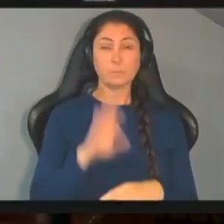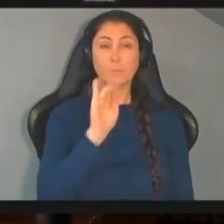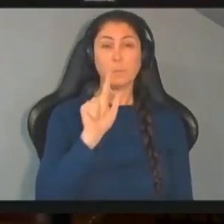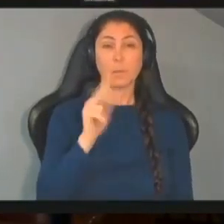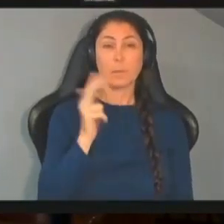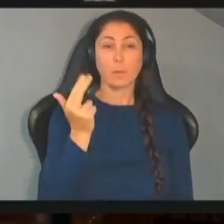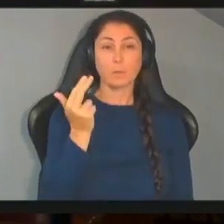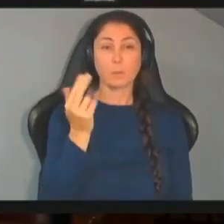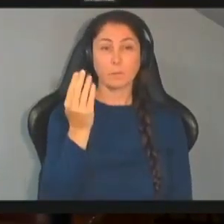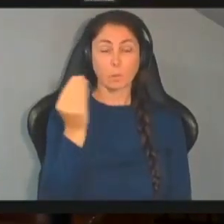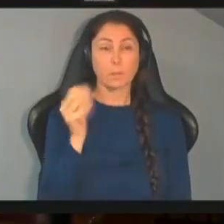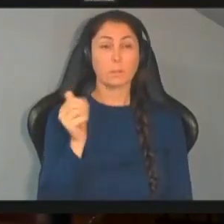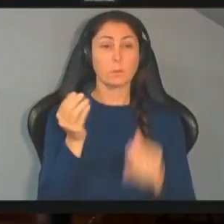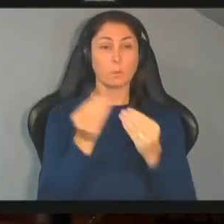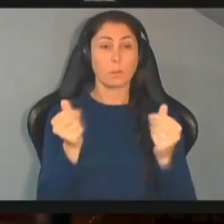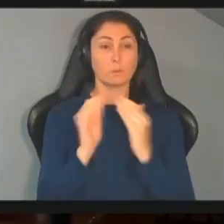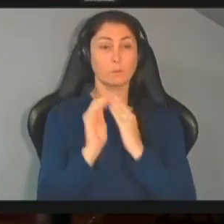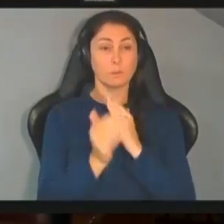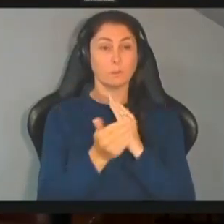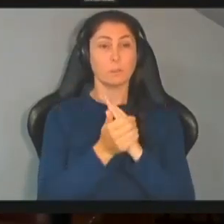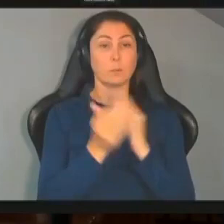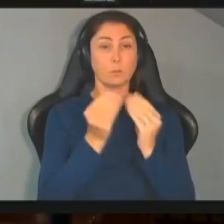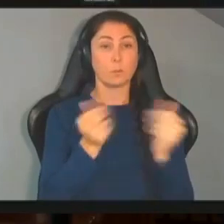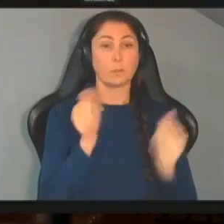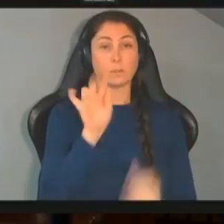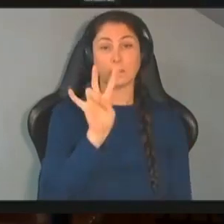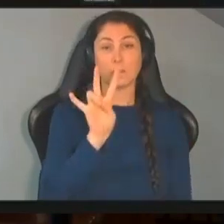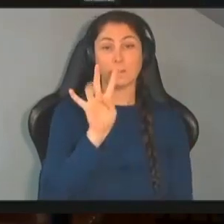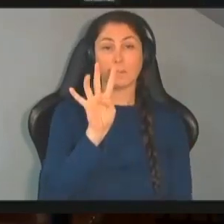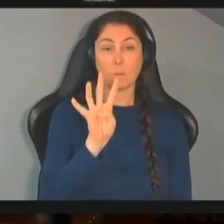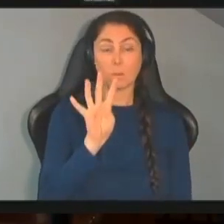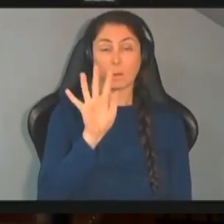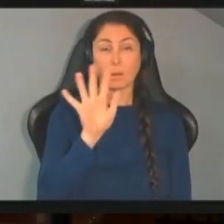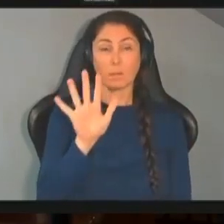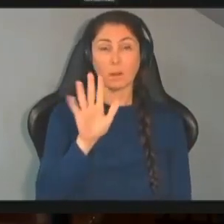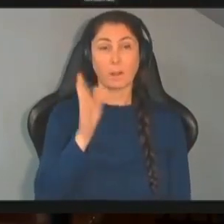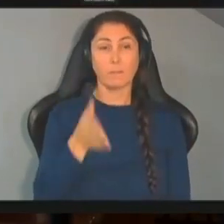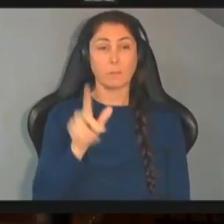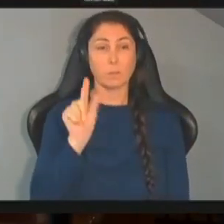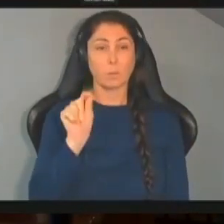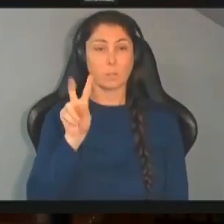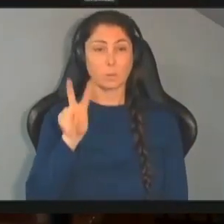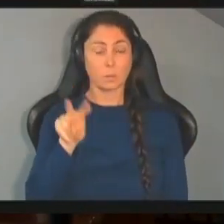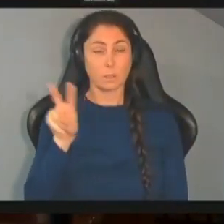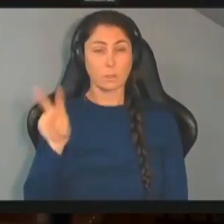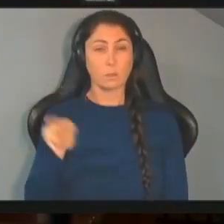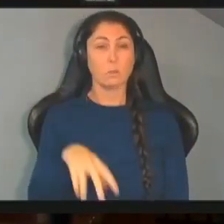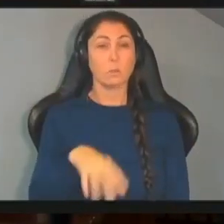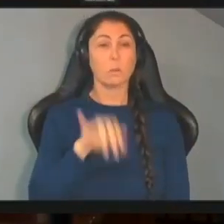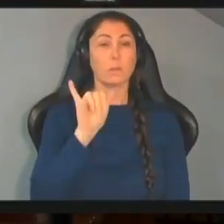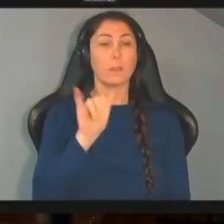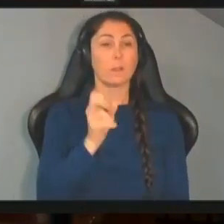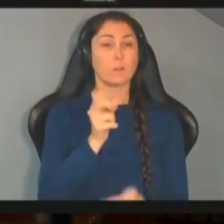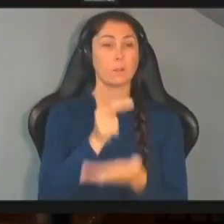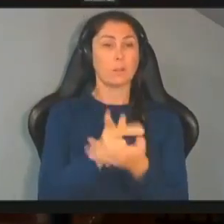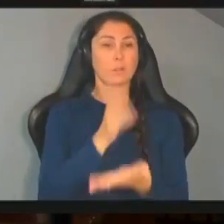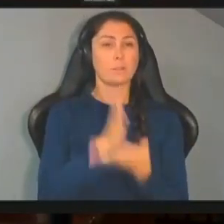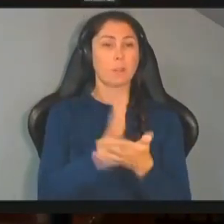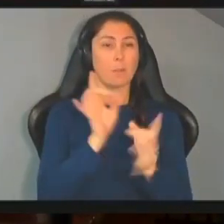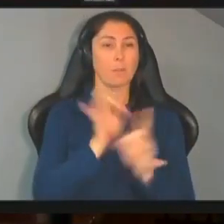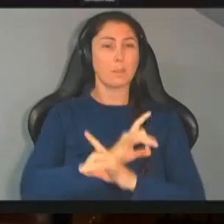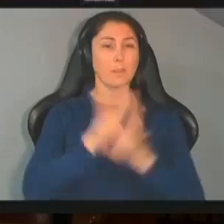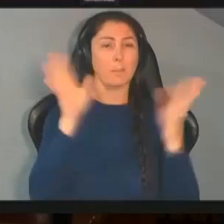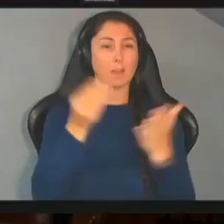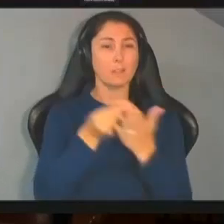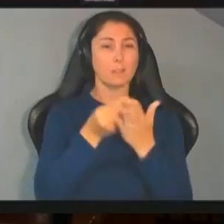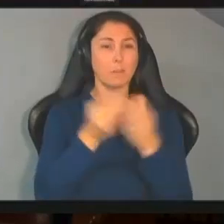a resolution amending Resolution 745 of 2022, which authorizes Stop the Violence Fund expenditures